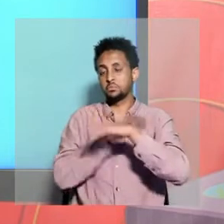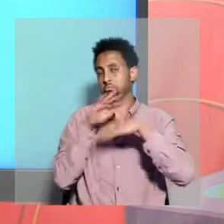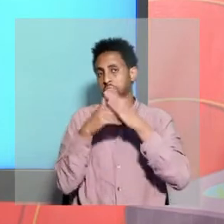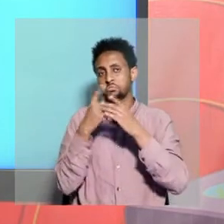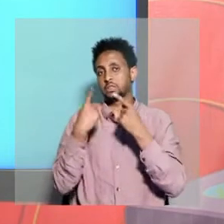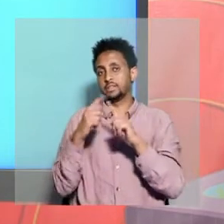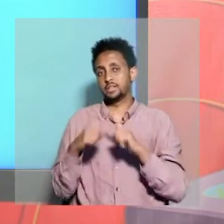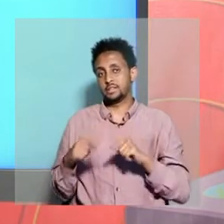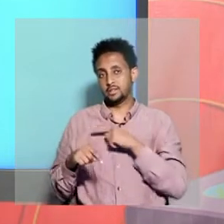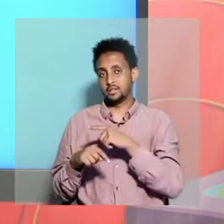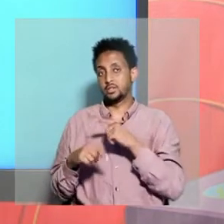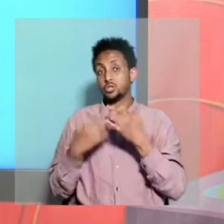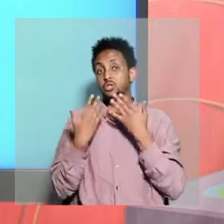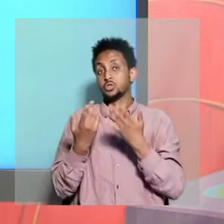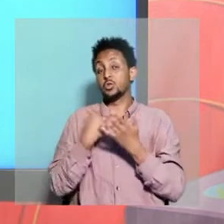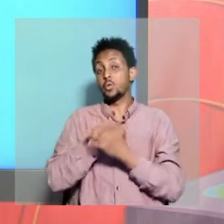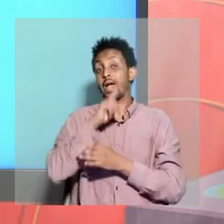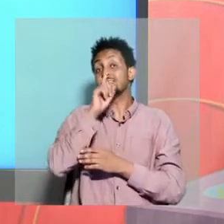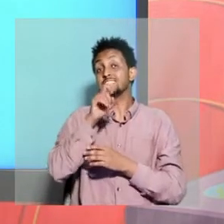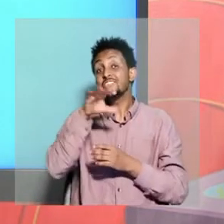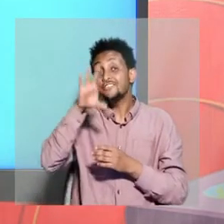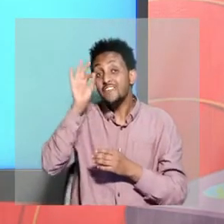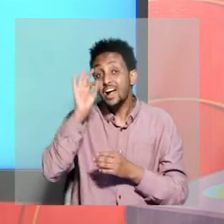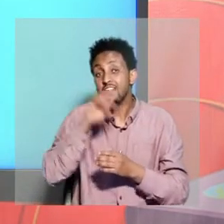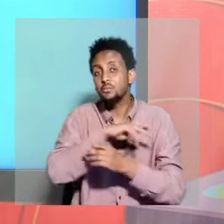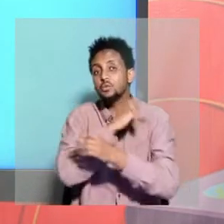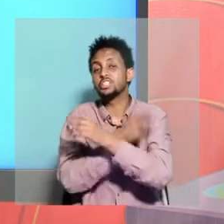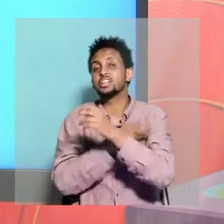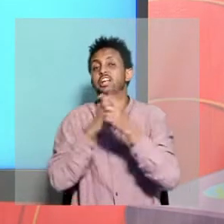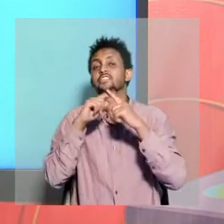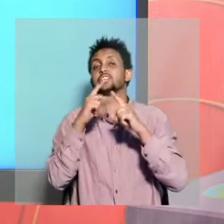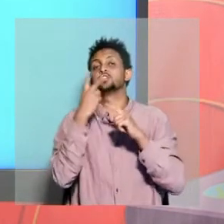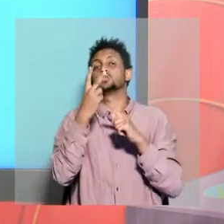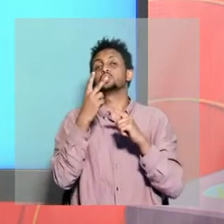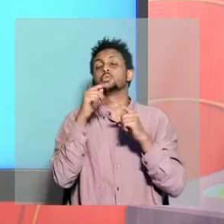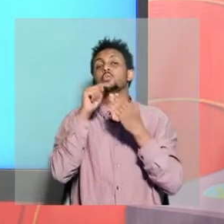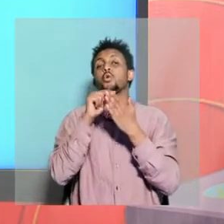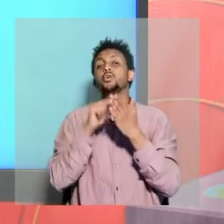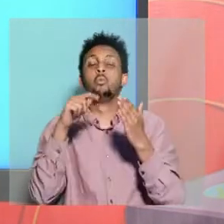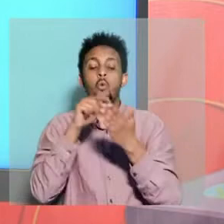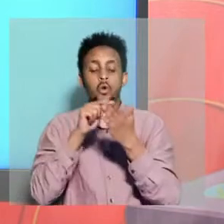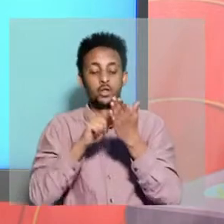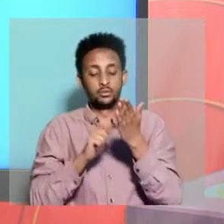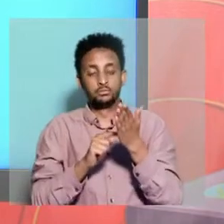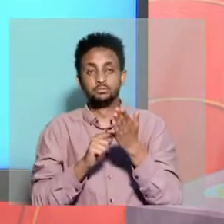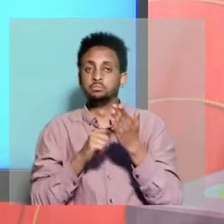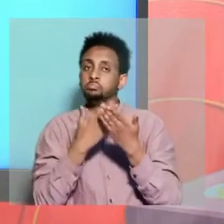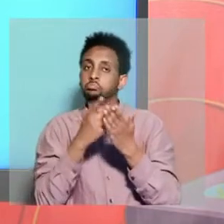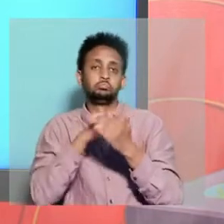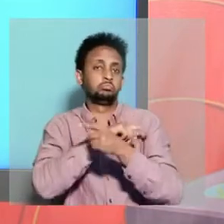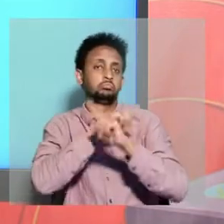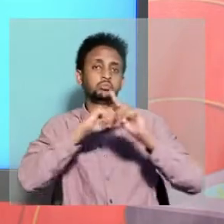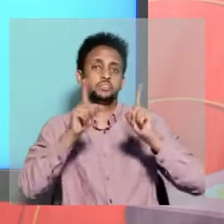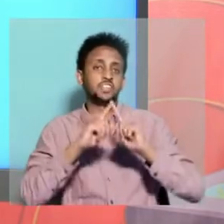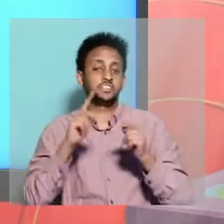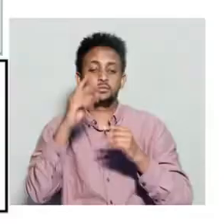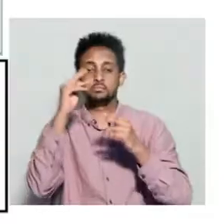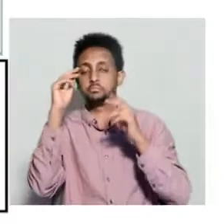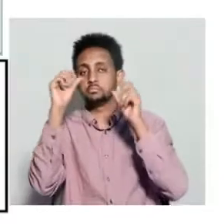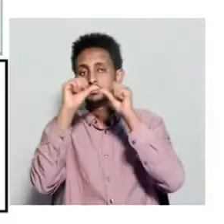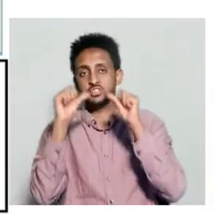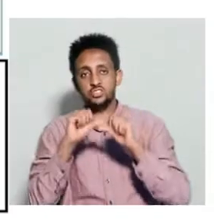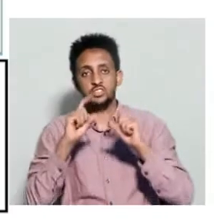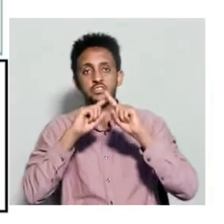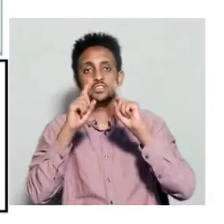different. So we are asking to find the potential difference between 2 points. So potential difference measures